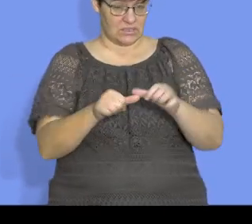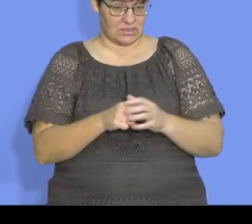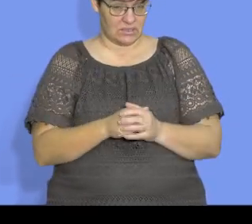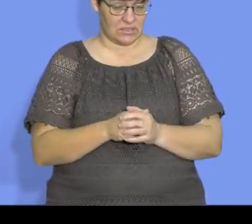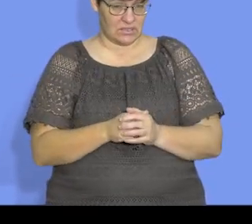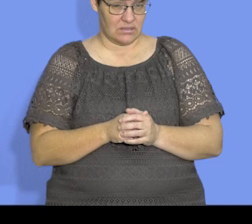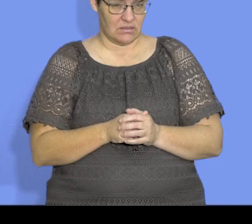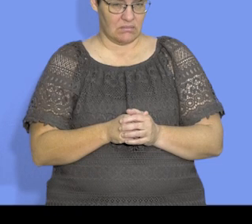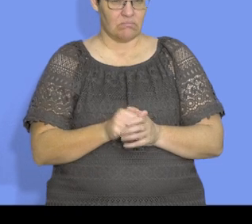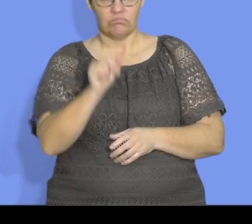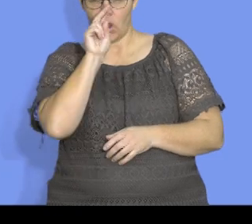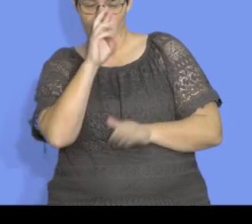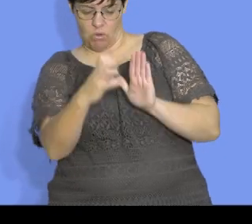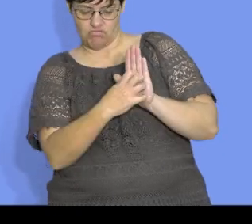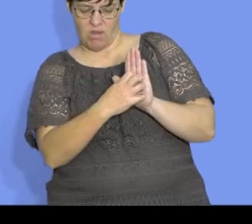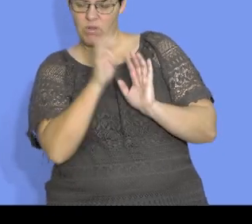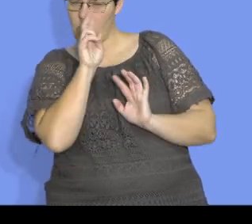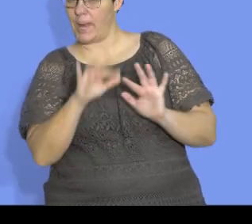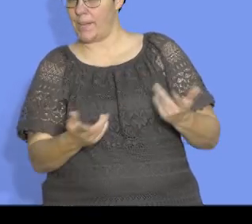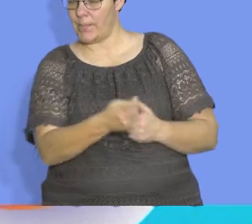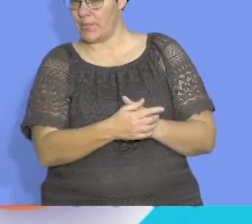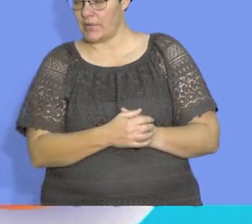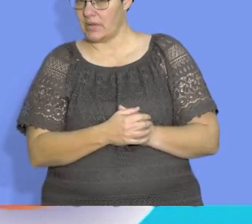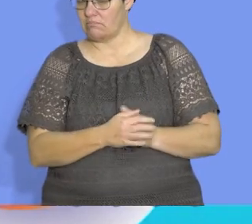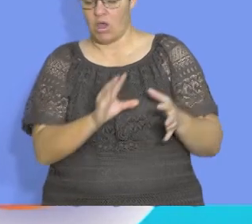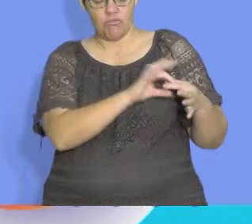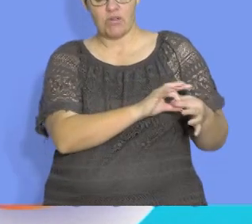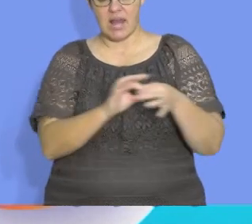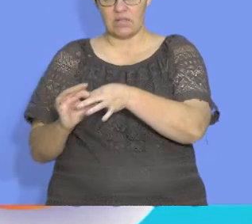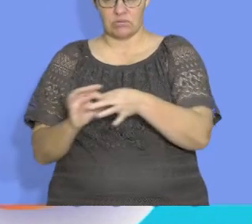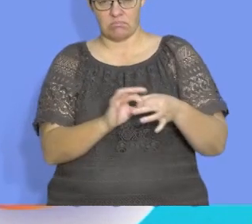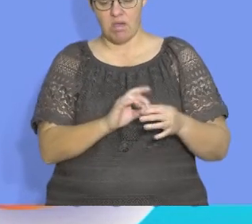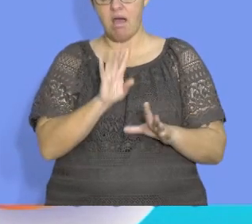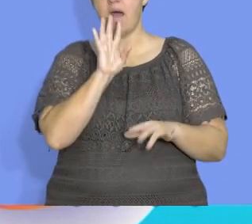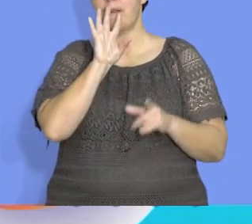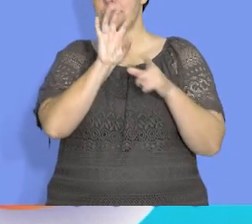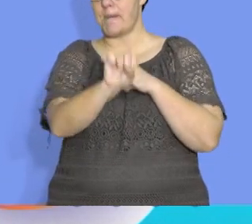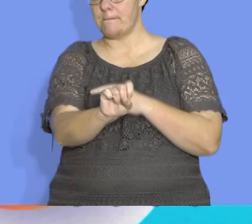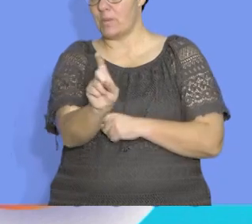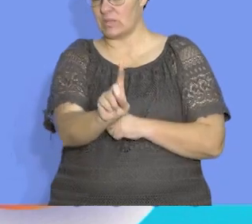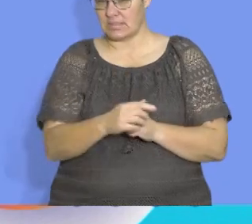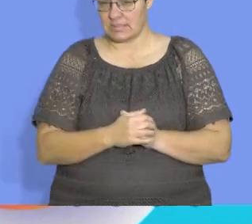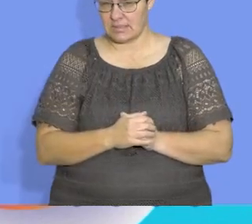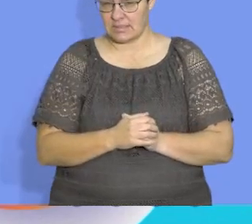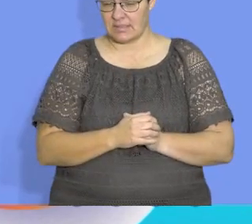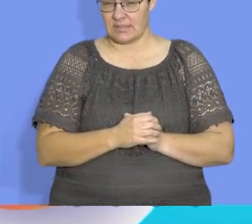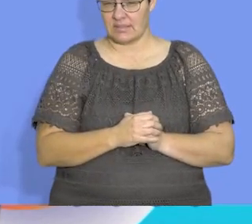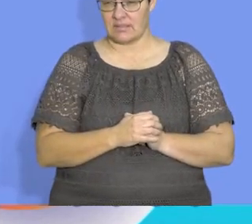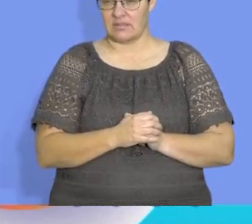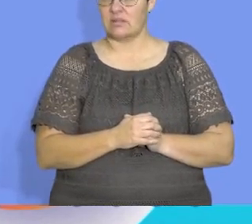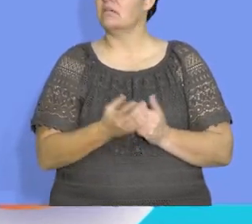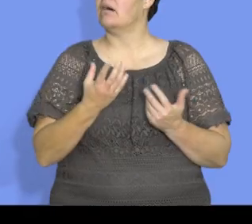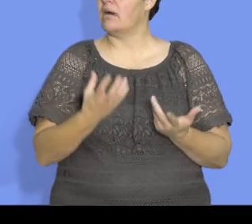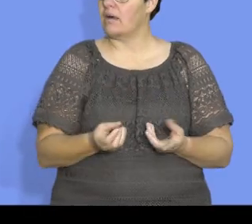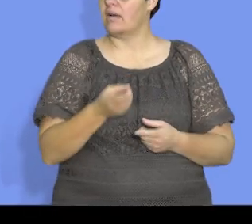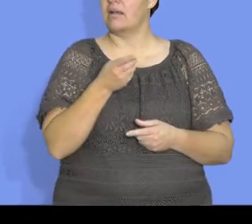What sort of graph do you think we will look at now? What sort of relationship can we start to see? Well, you will see